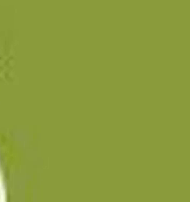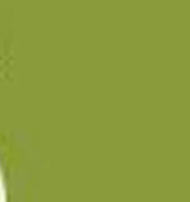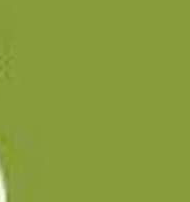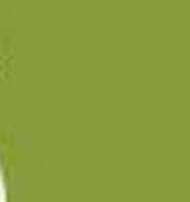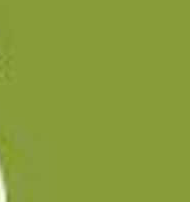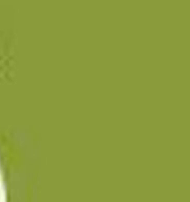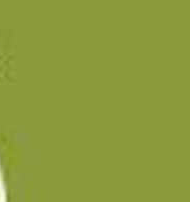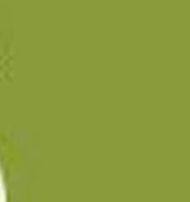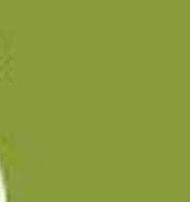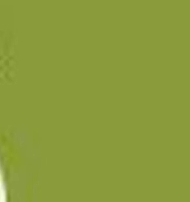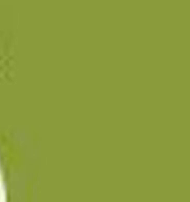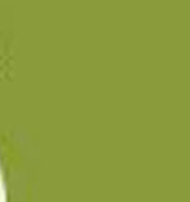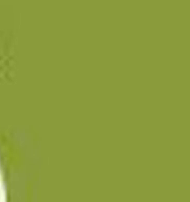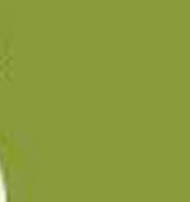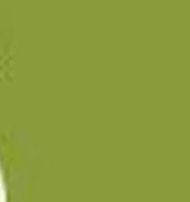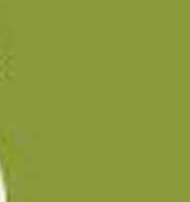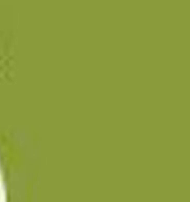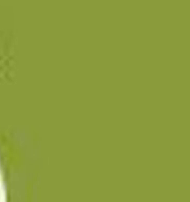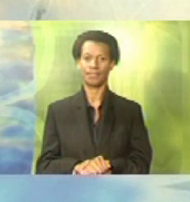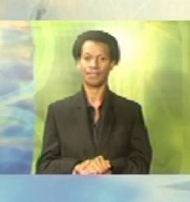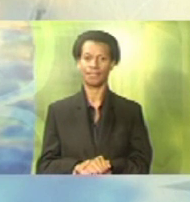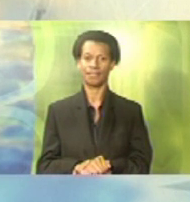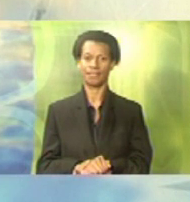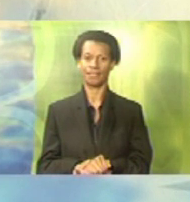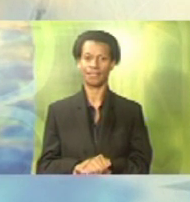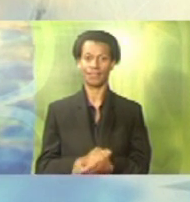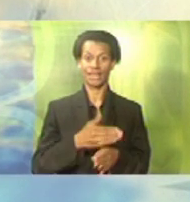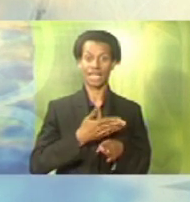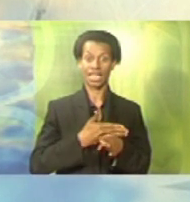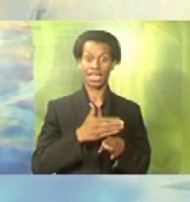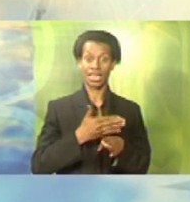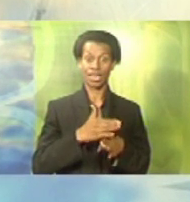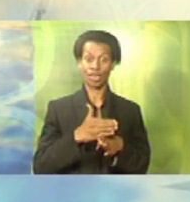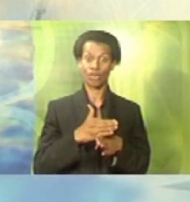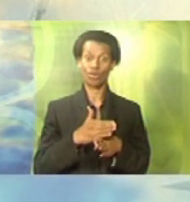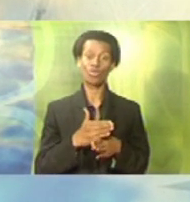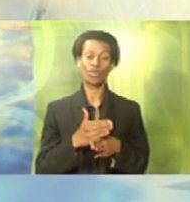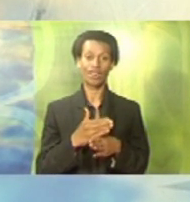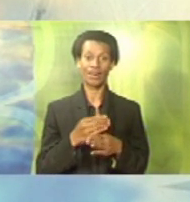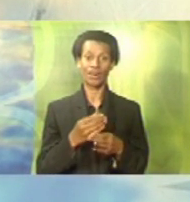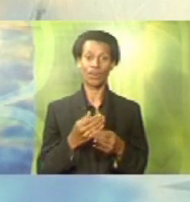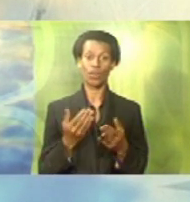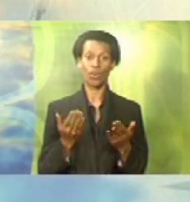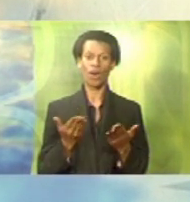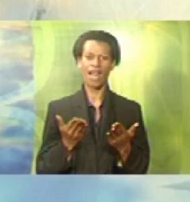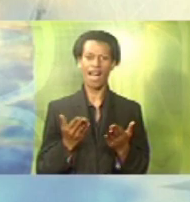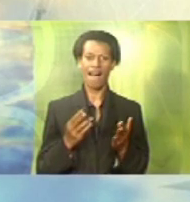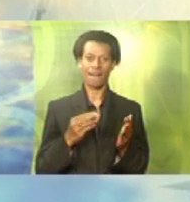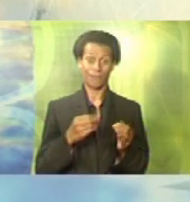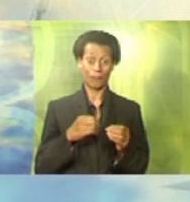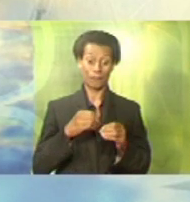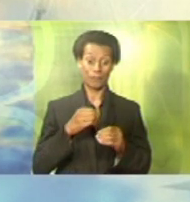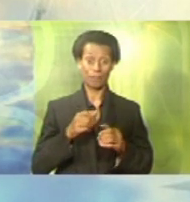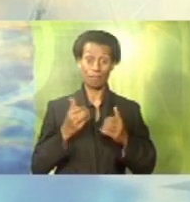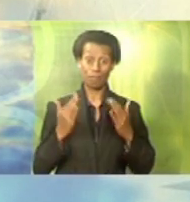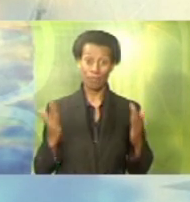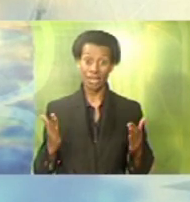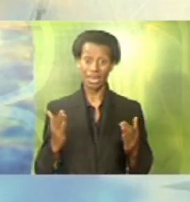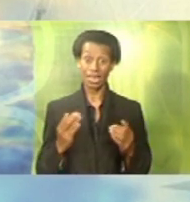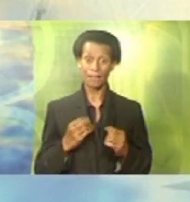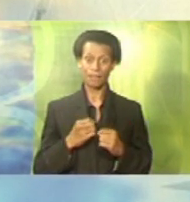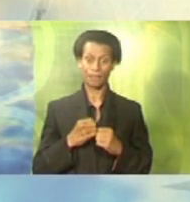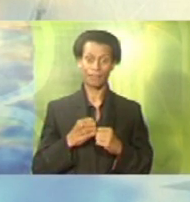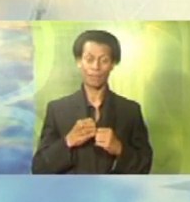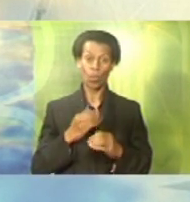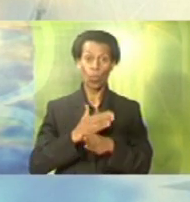55% of the world population. A new production plant is expected to be constructed at the Vatukoula Gold Mine. This